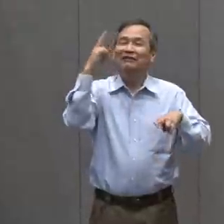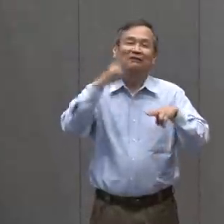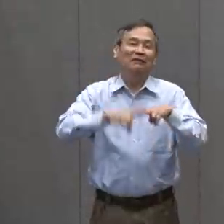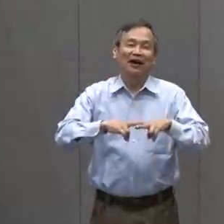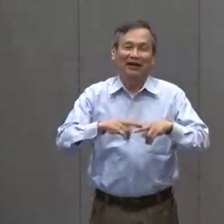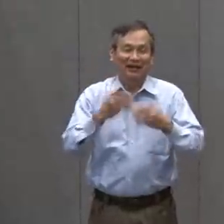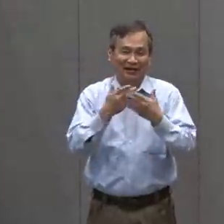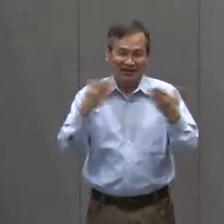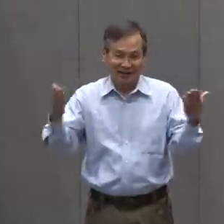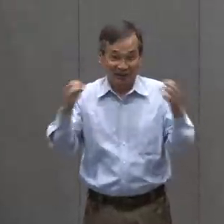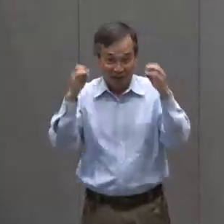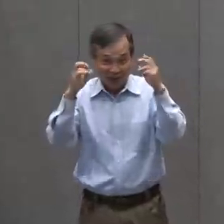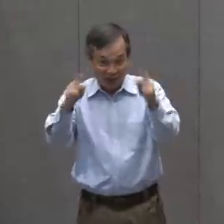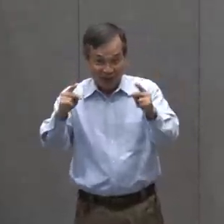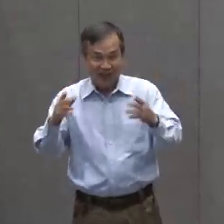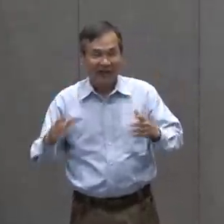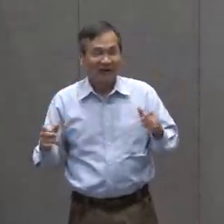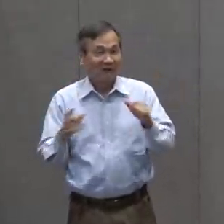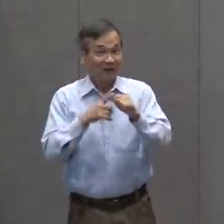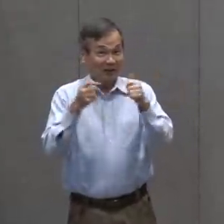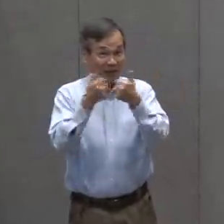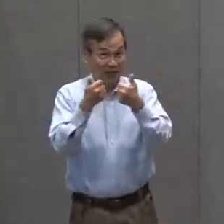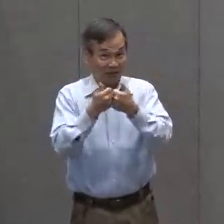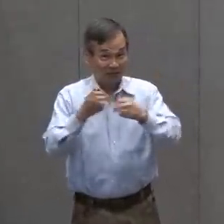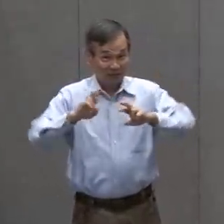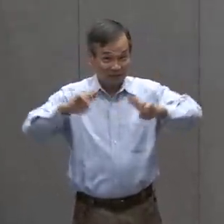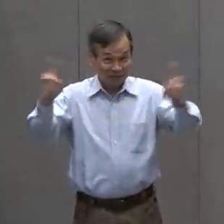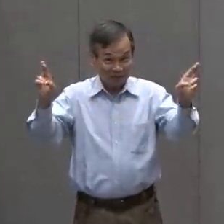world. Let's start off with our very first game.